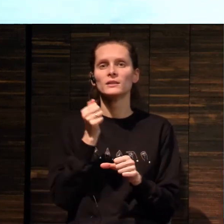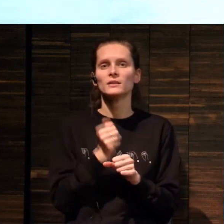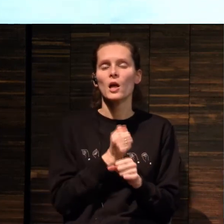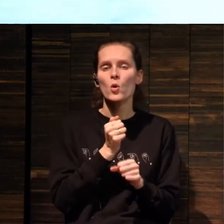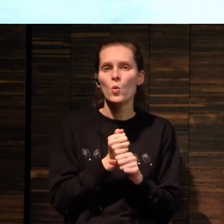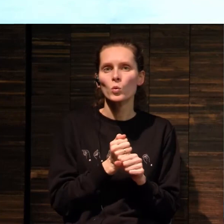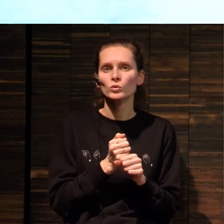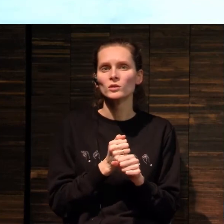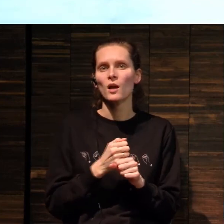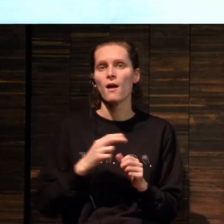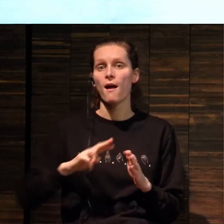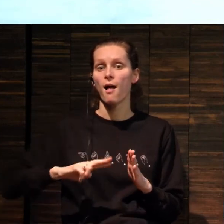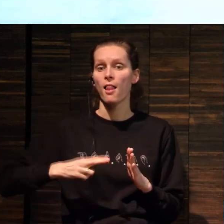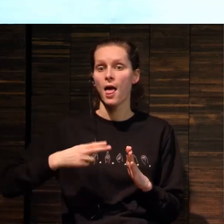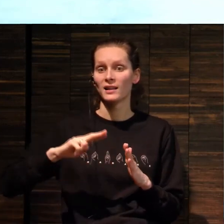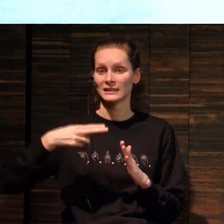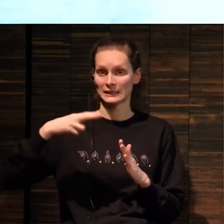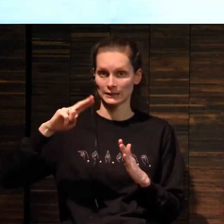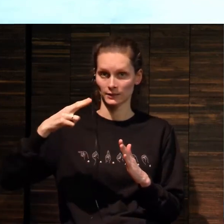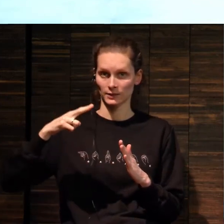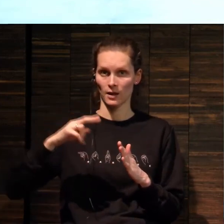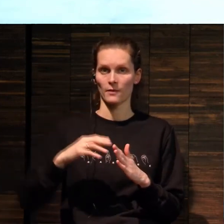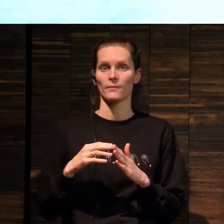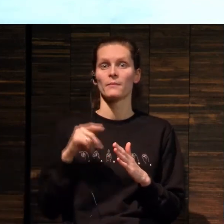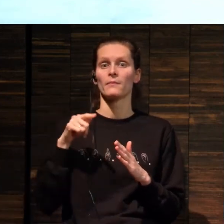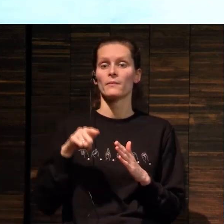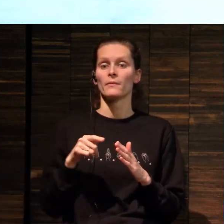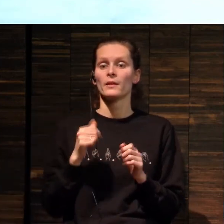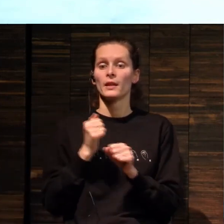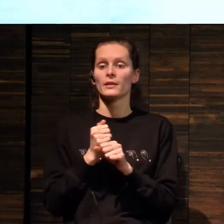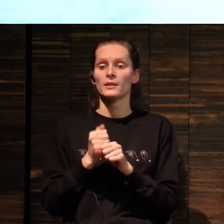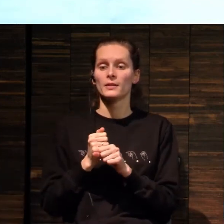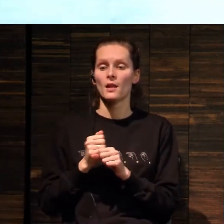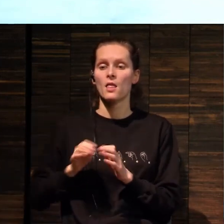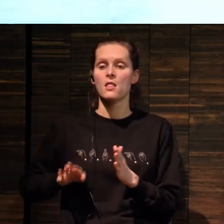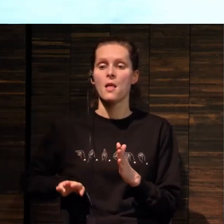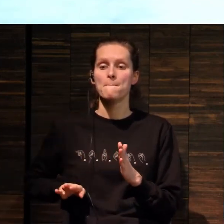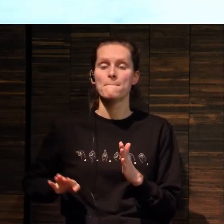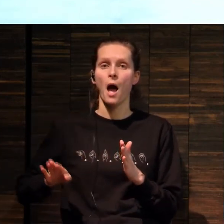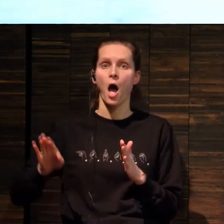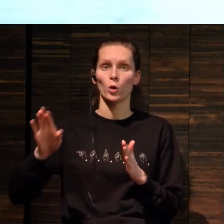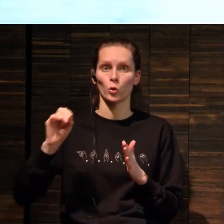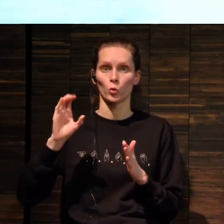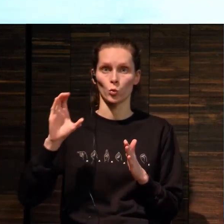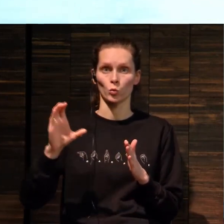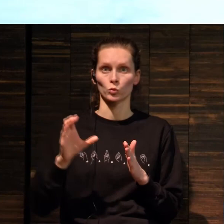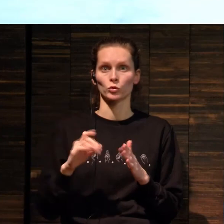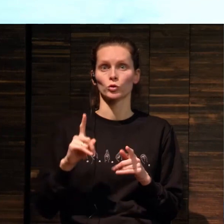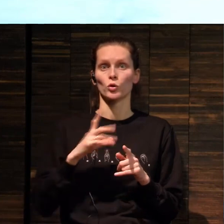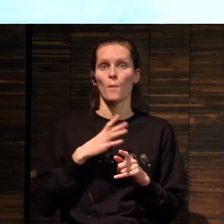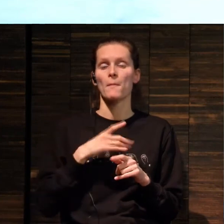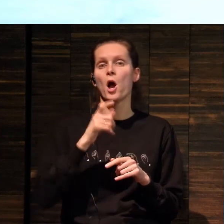like of urban spaces. For example, designers plan